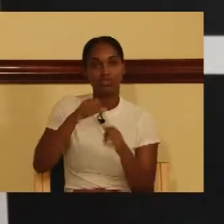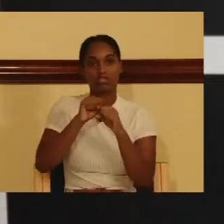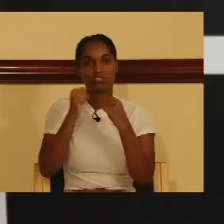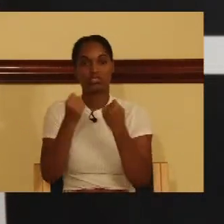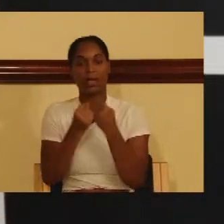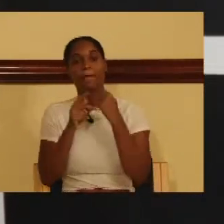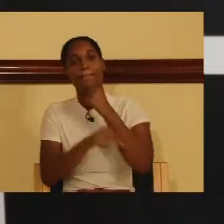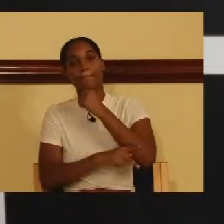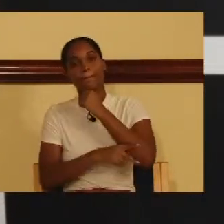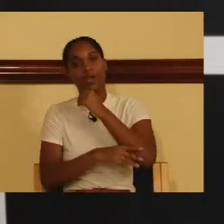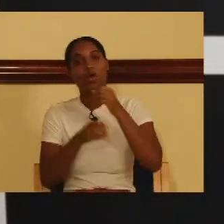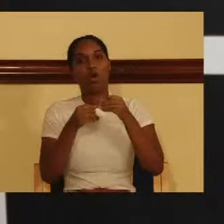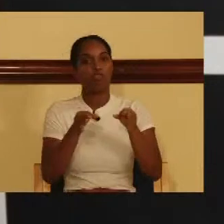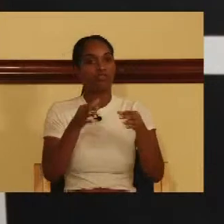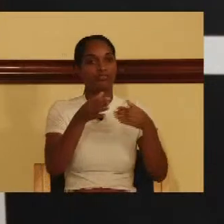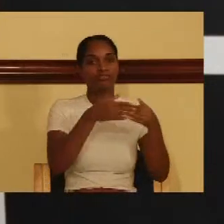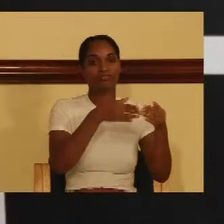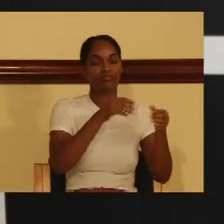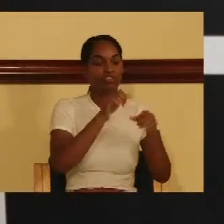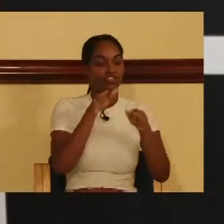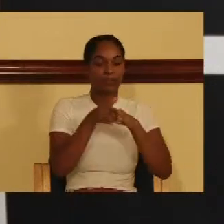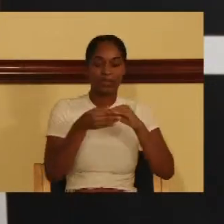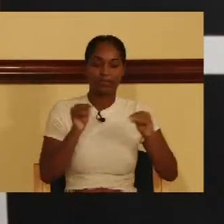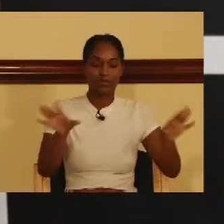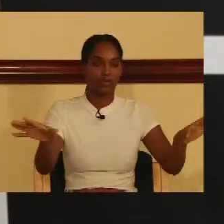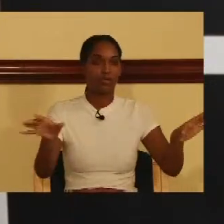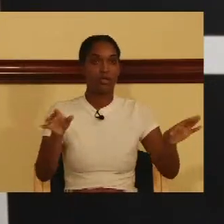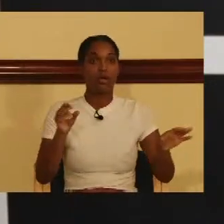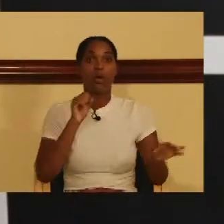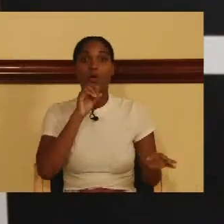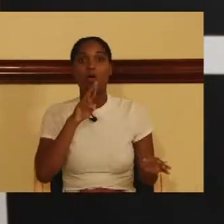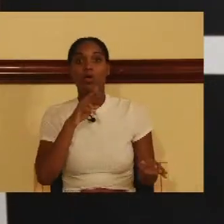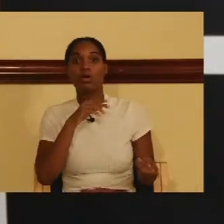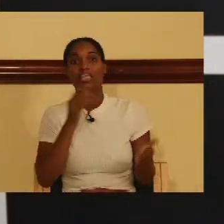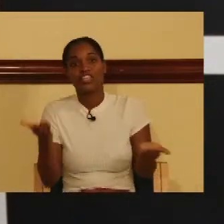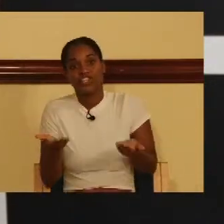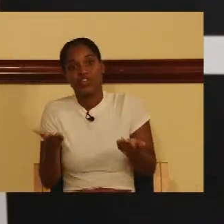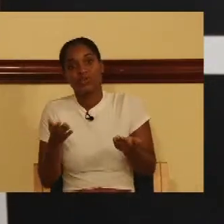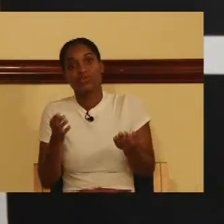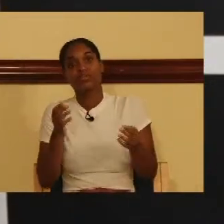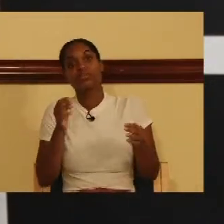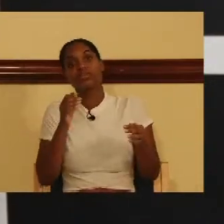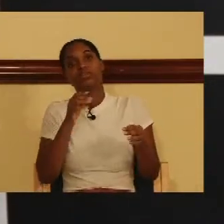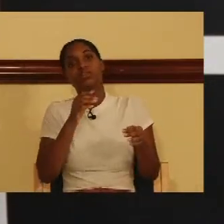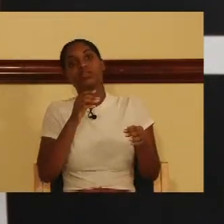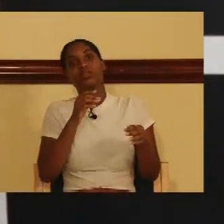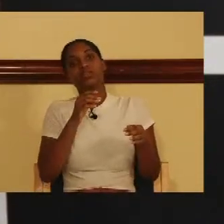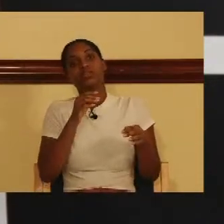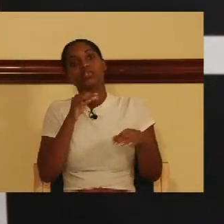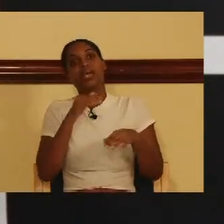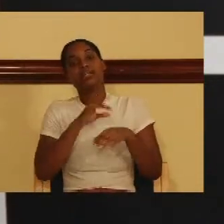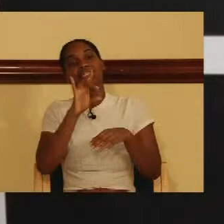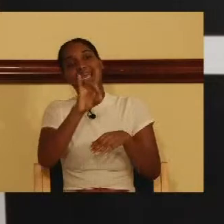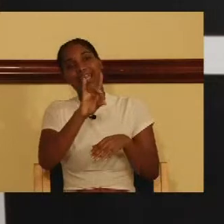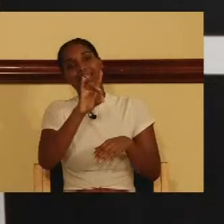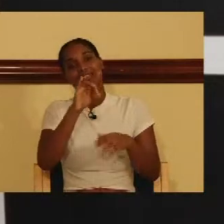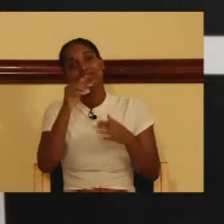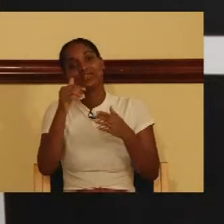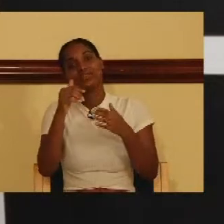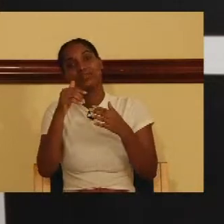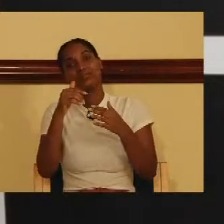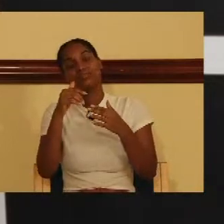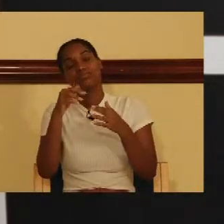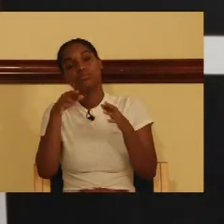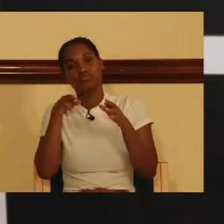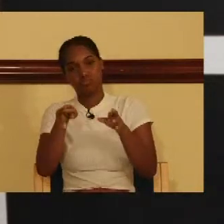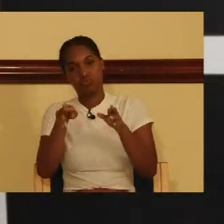offices across the island, or at our head office currently at the Jamaica Council for Persons with Disabilities at 18 Ripon Road. They